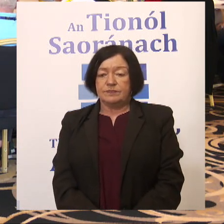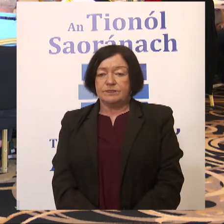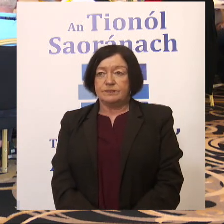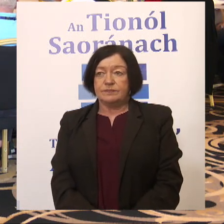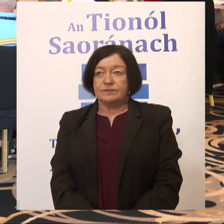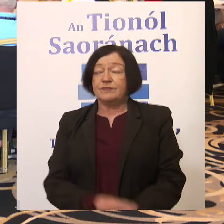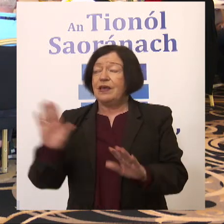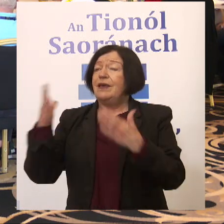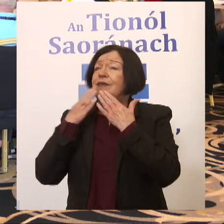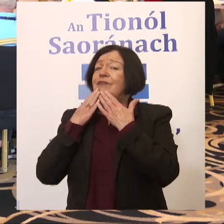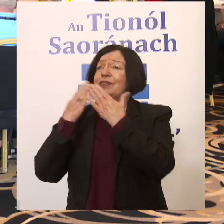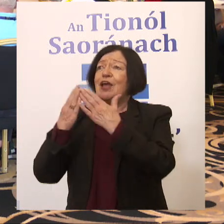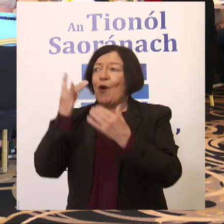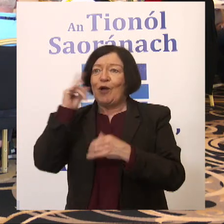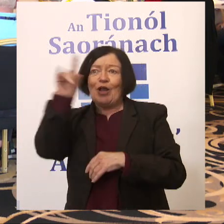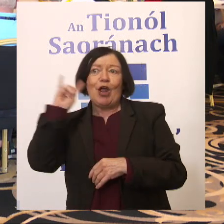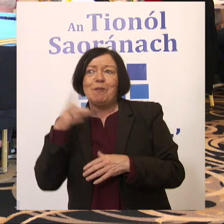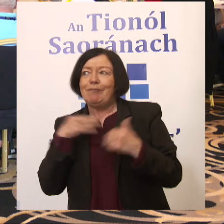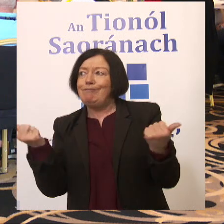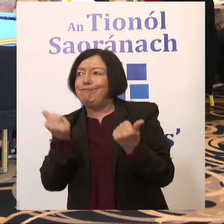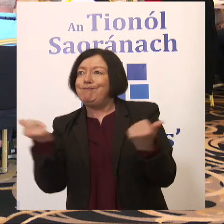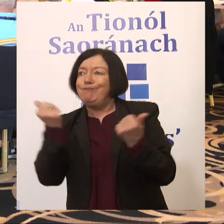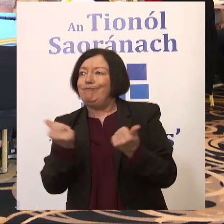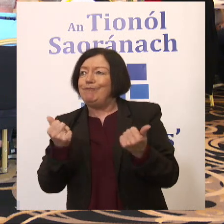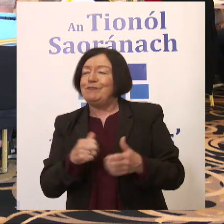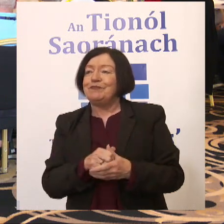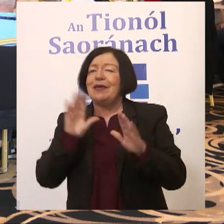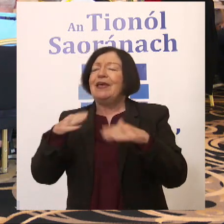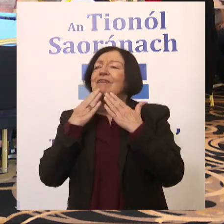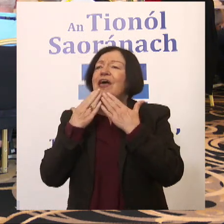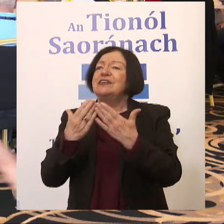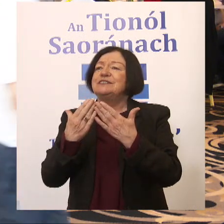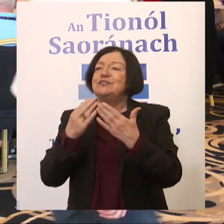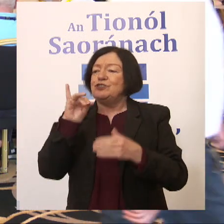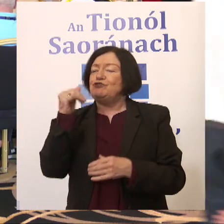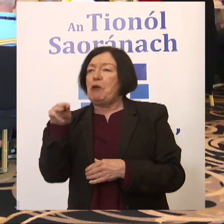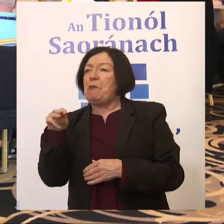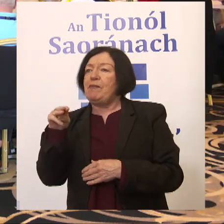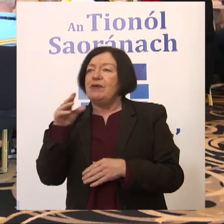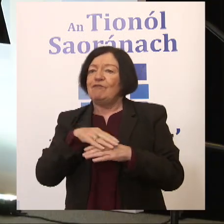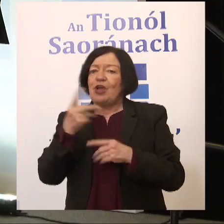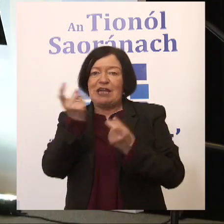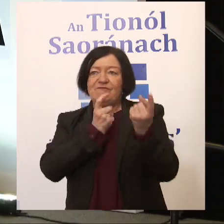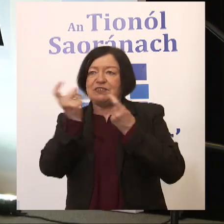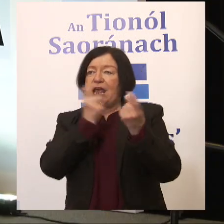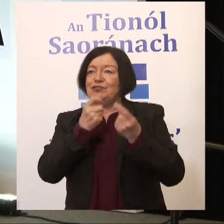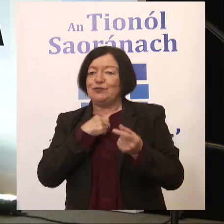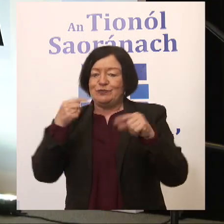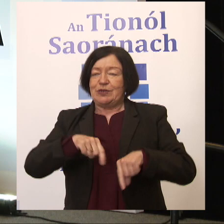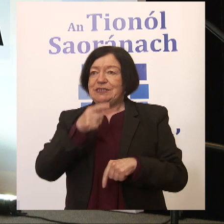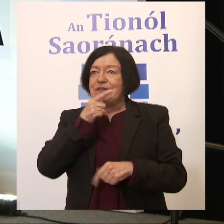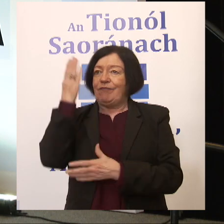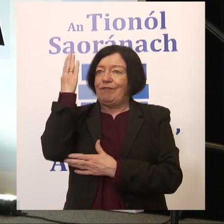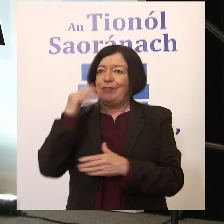So, thanks very much. You can hear me okay, everyone. Thanks very much, Jim, for the invitation to speak here